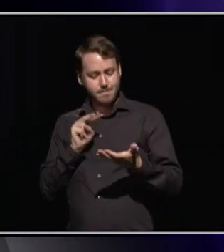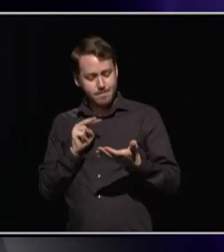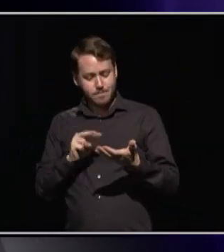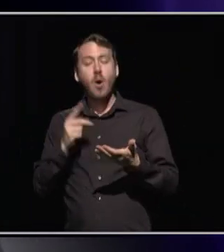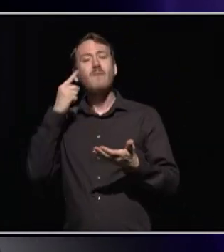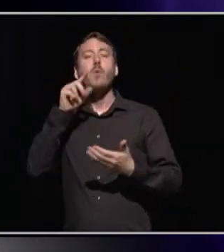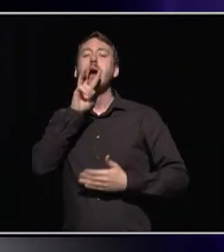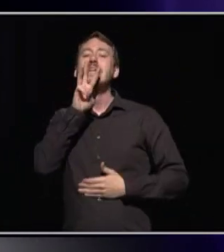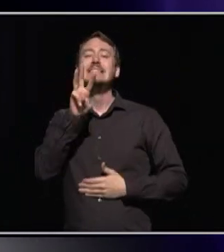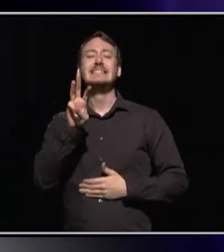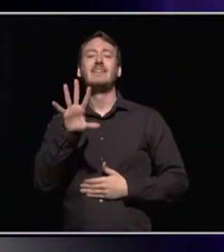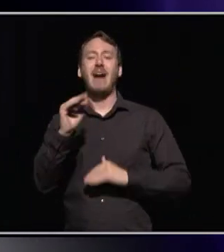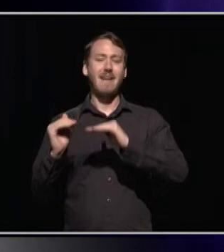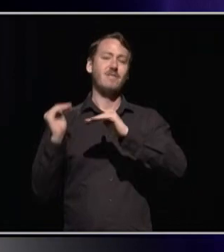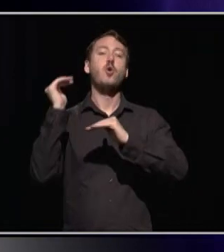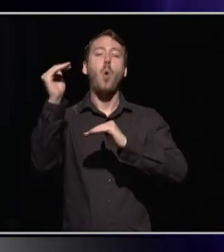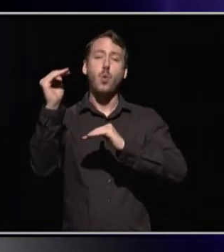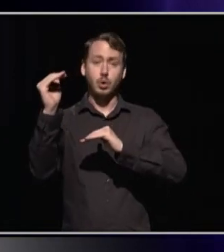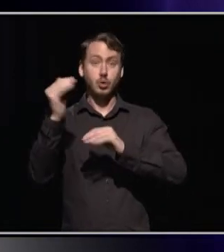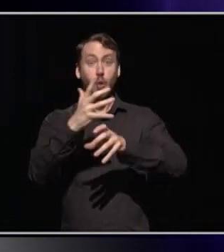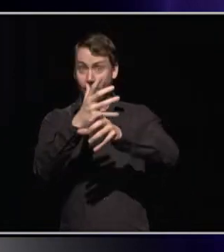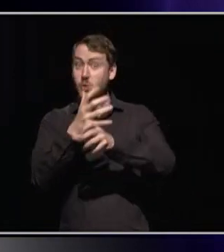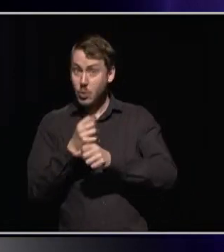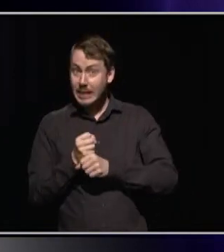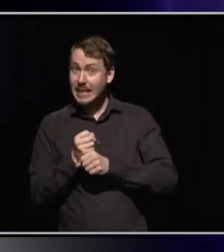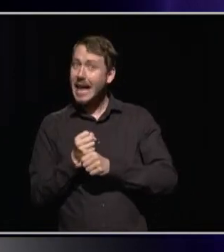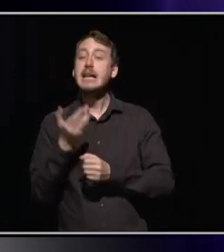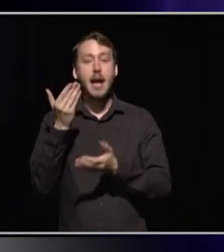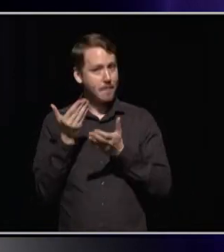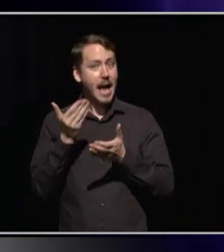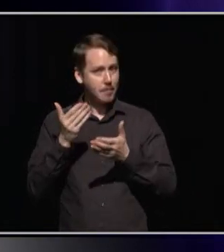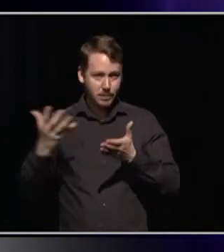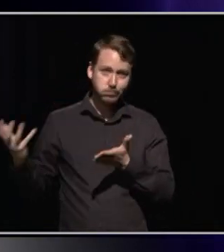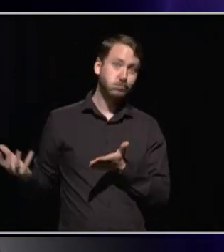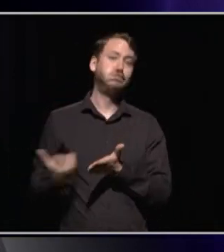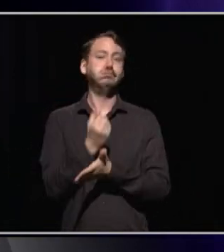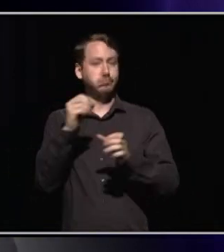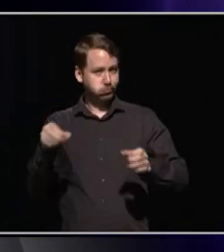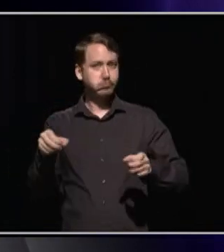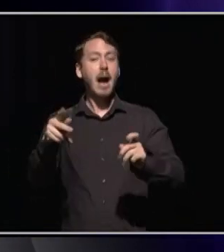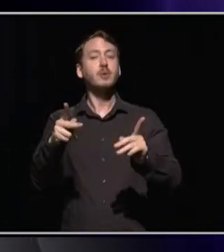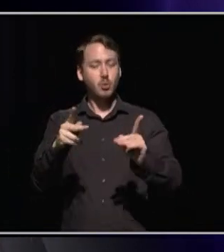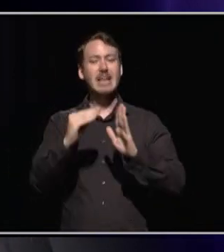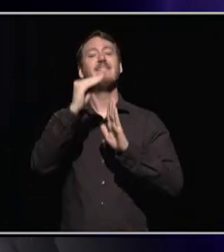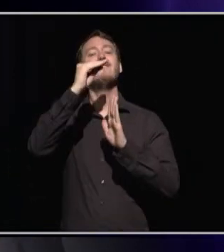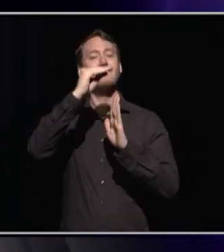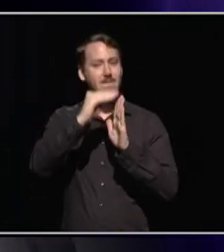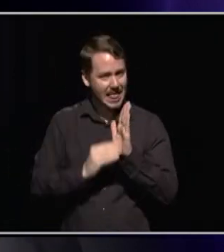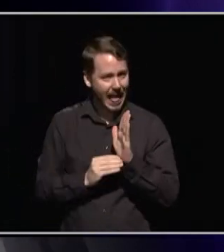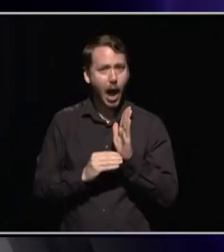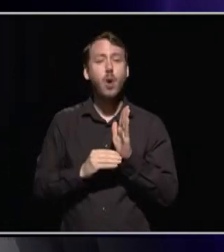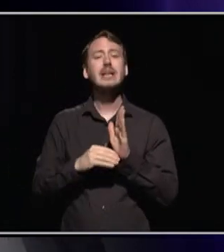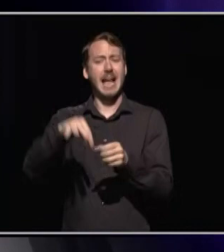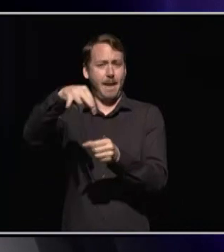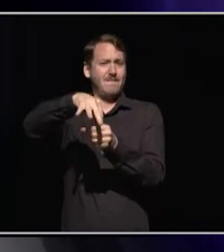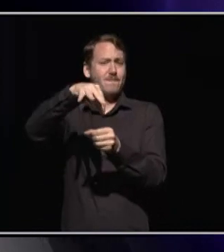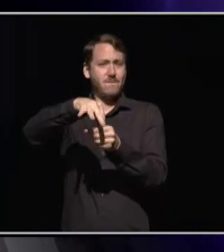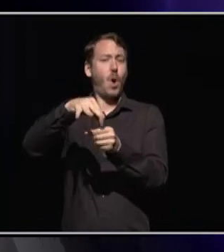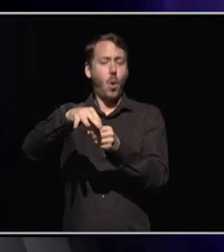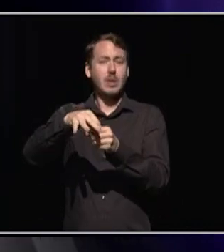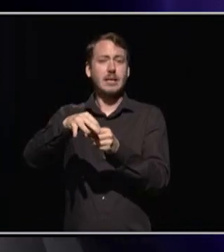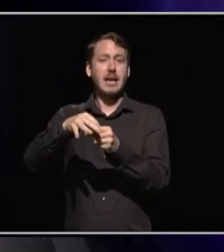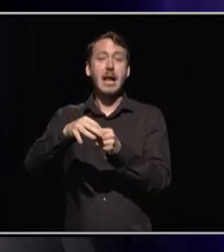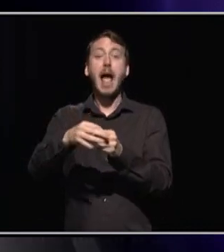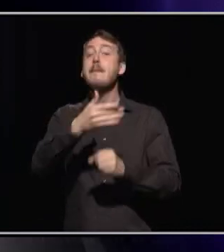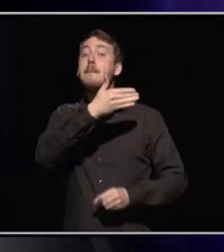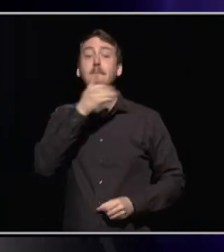65 and older, if you get one of those, you certainly may want to take the opportunity to go ahead and use that mail-in ballot rather than coming